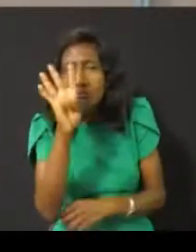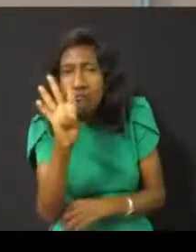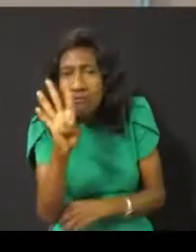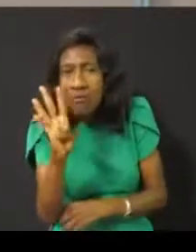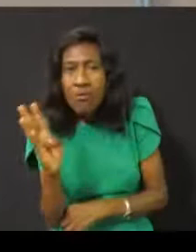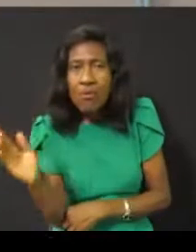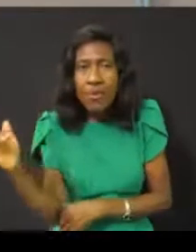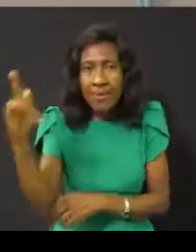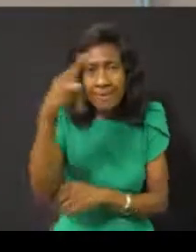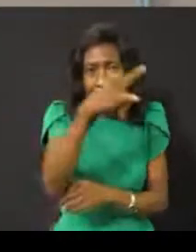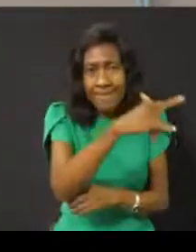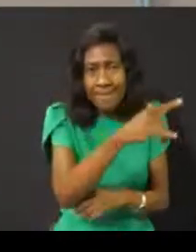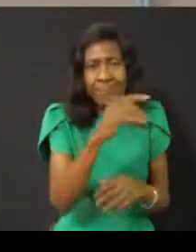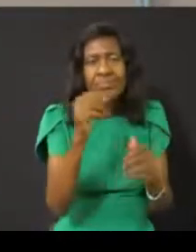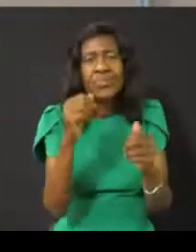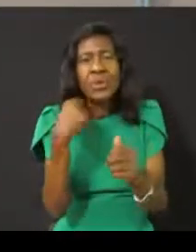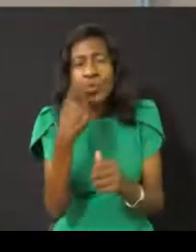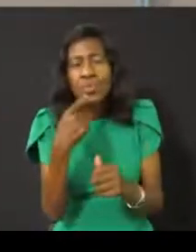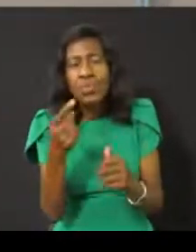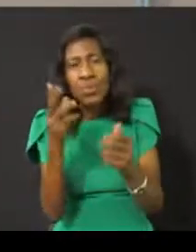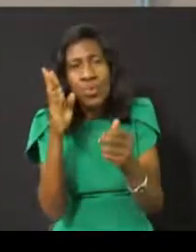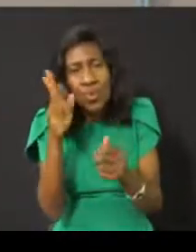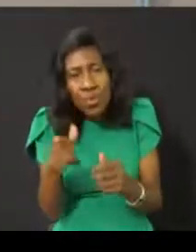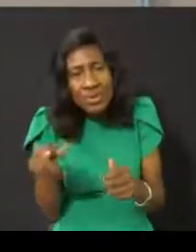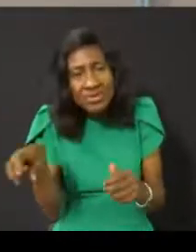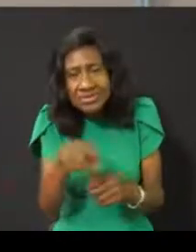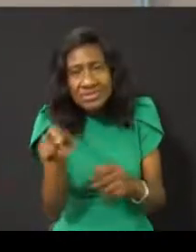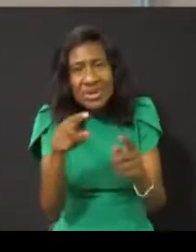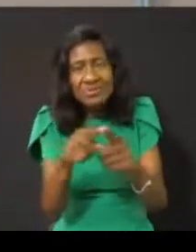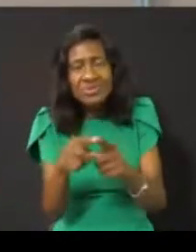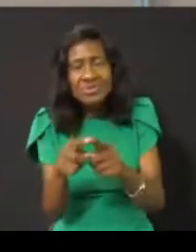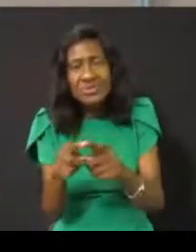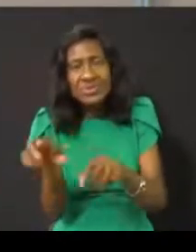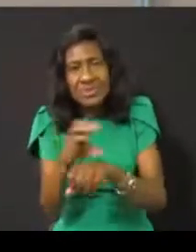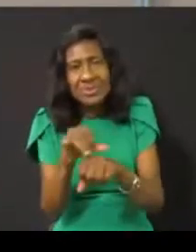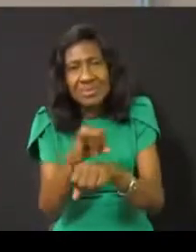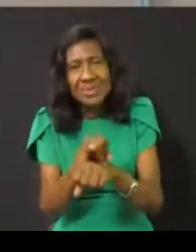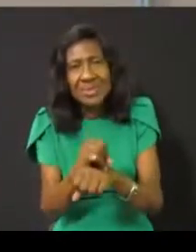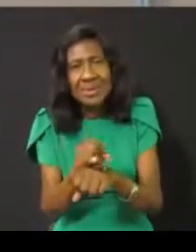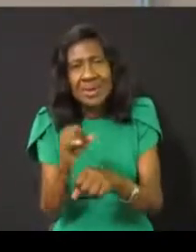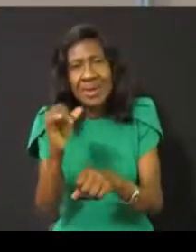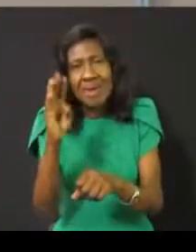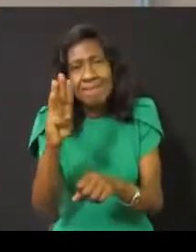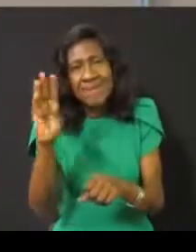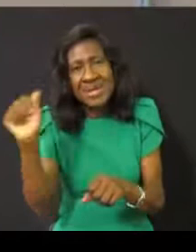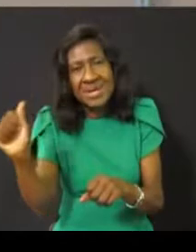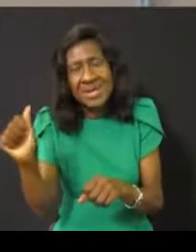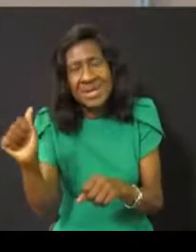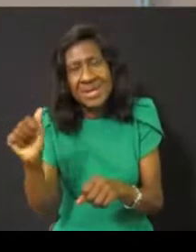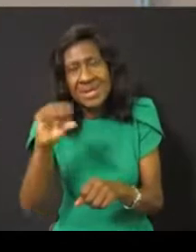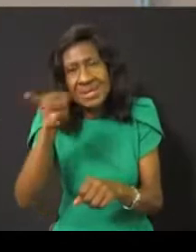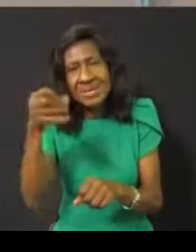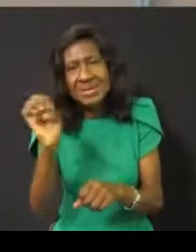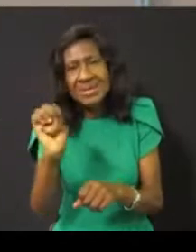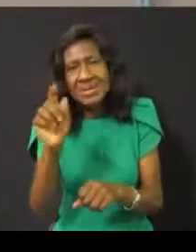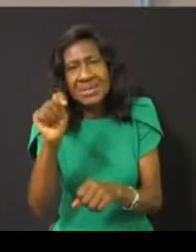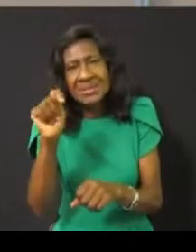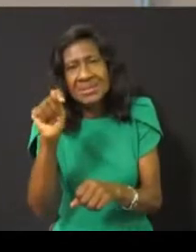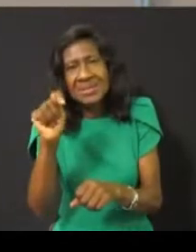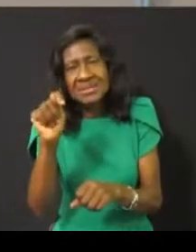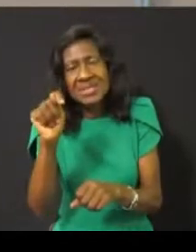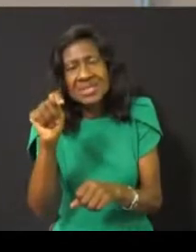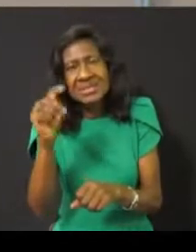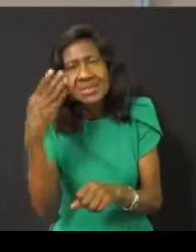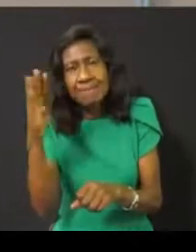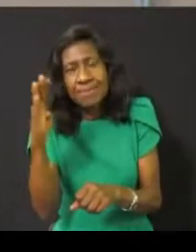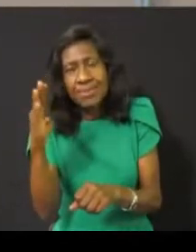airlines with confirmed routes to the Cayman Islands, namely British Airways, JetBlue, Air Canada, and Cayman Airways.